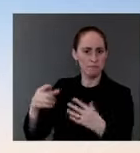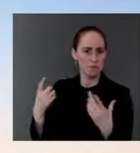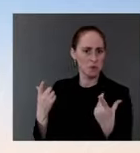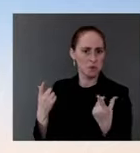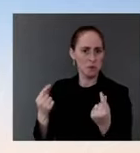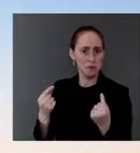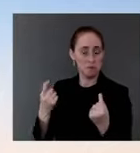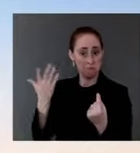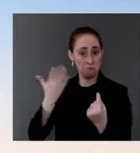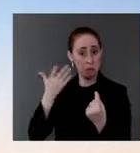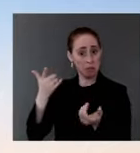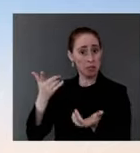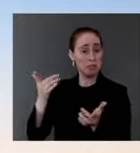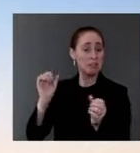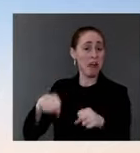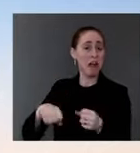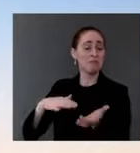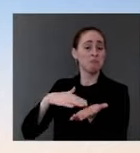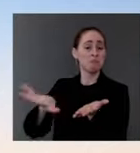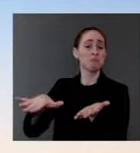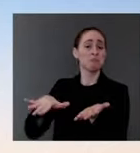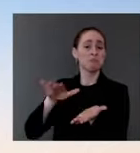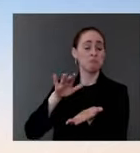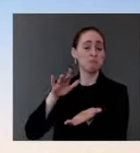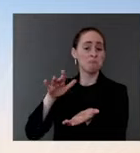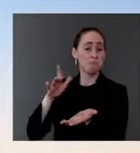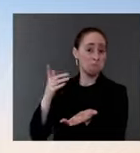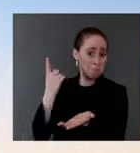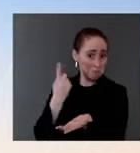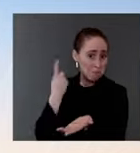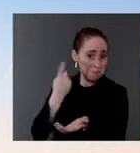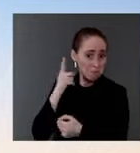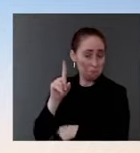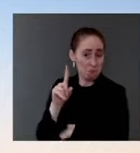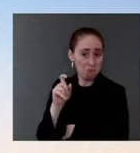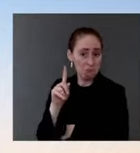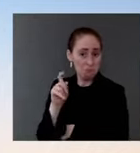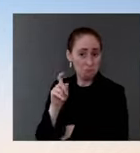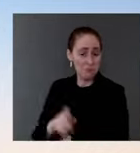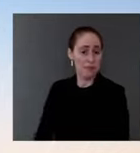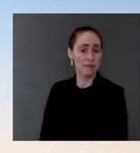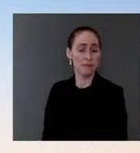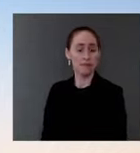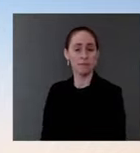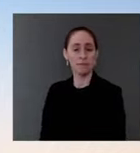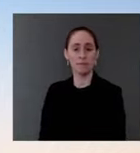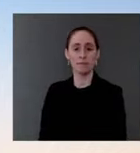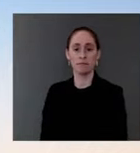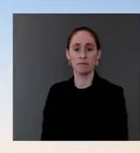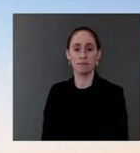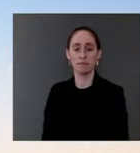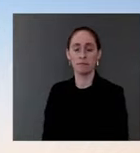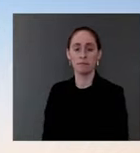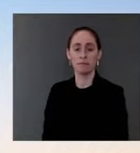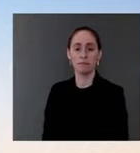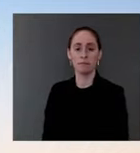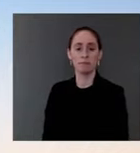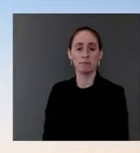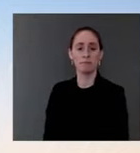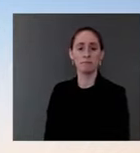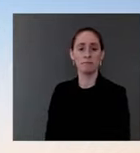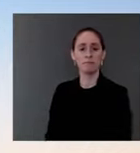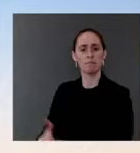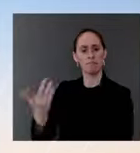an assault on freedom of speech, freedom of press, information, etc.? Well, I would again reiterate that this is a case that is